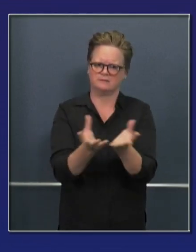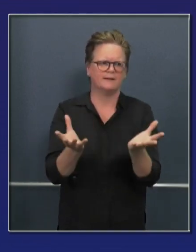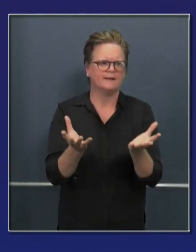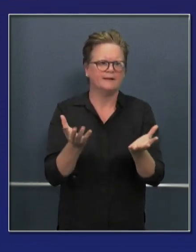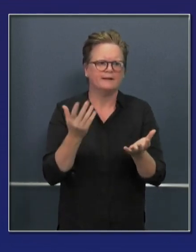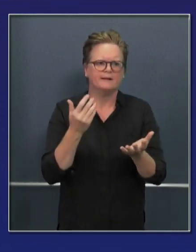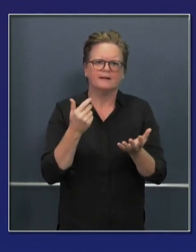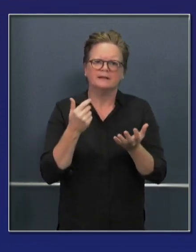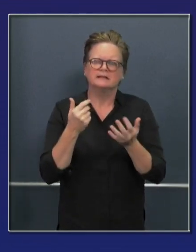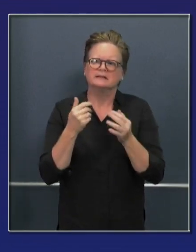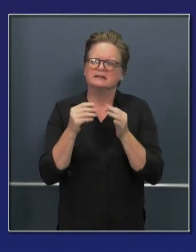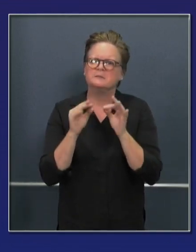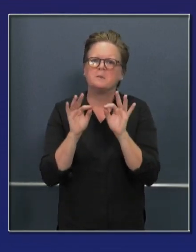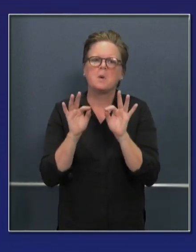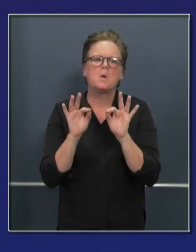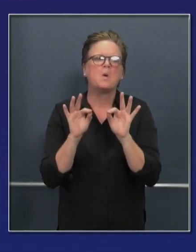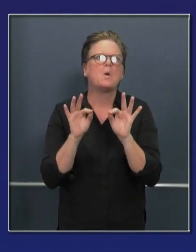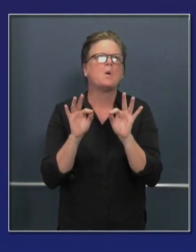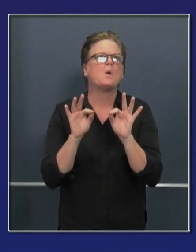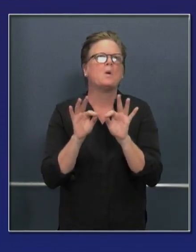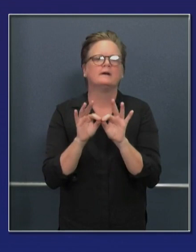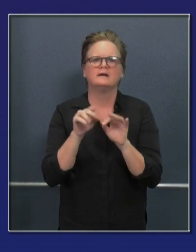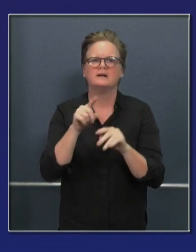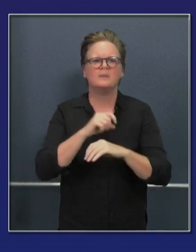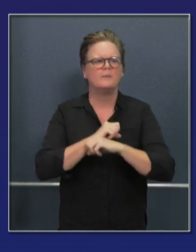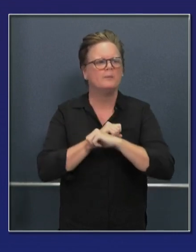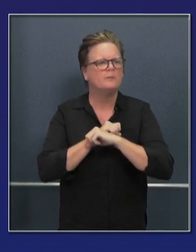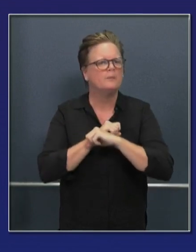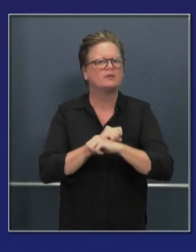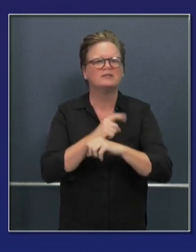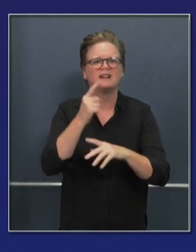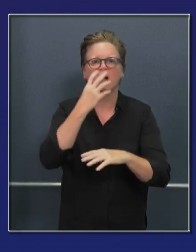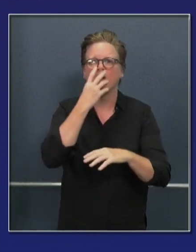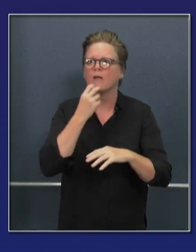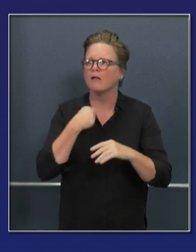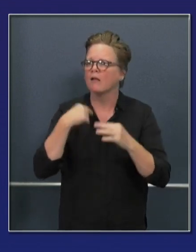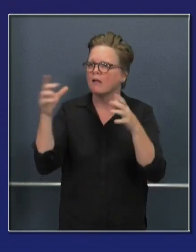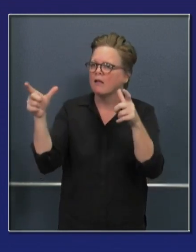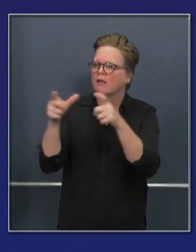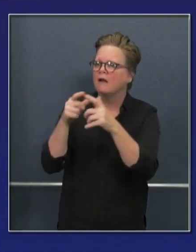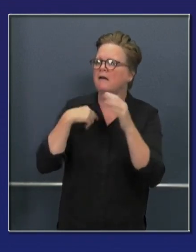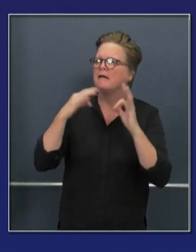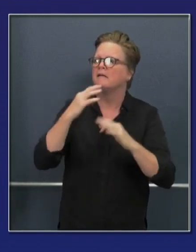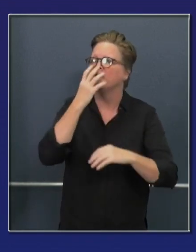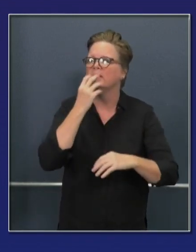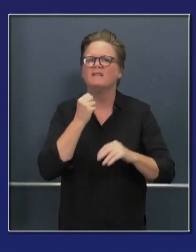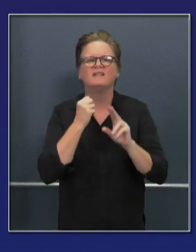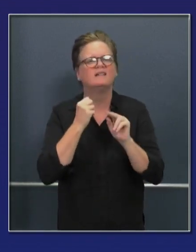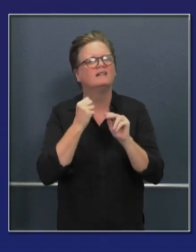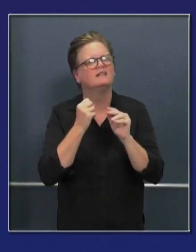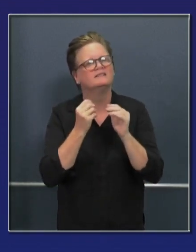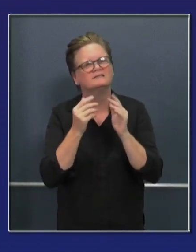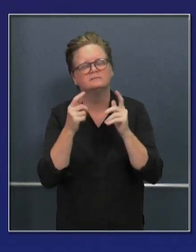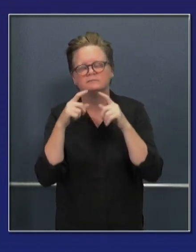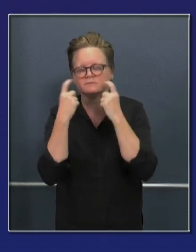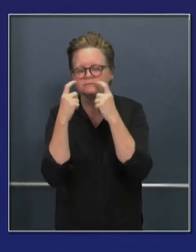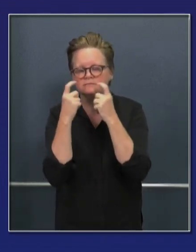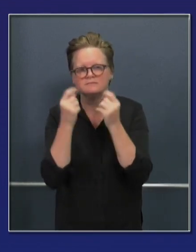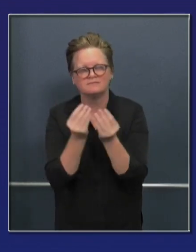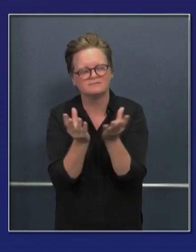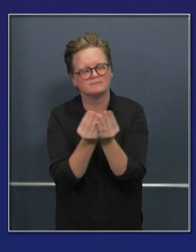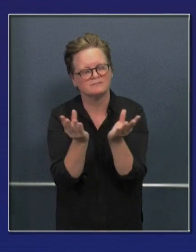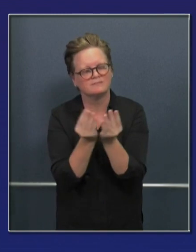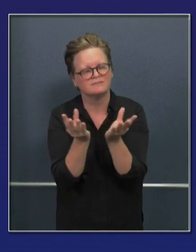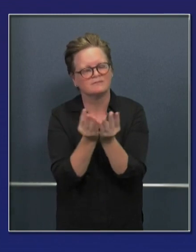of our preparation and in terms of our approach to reopening the economy, getting these out into the school system, getting them